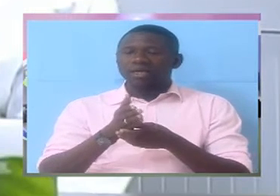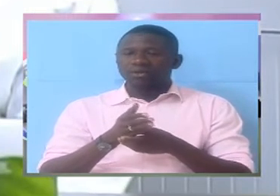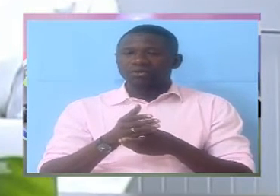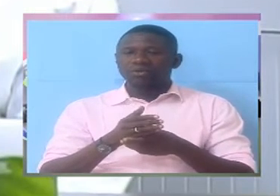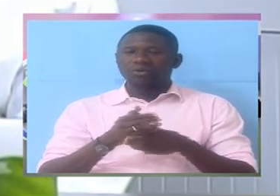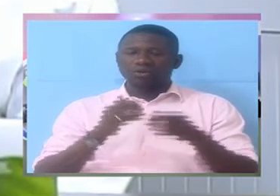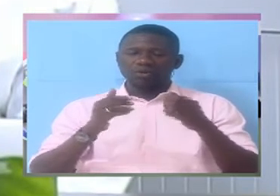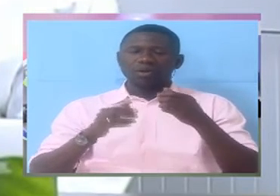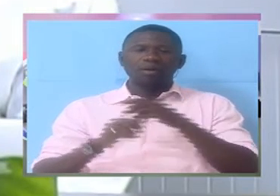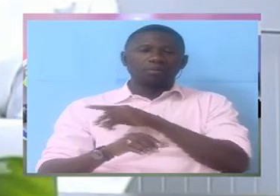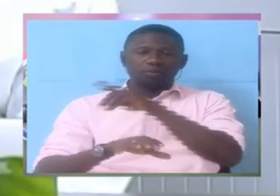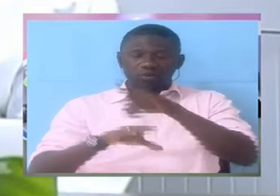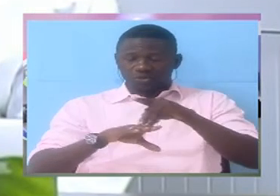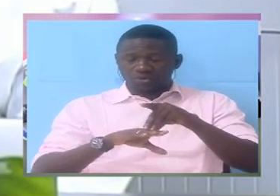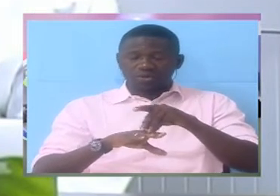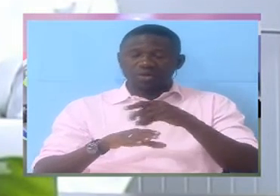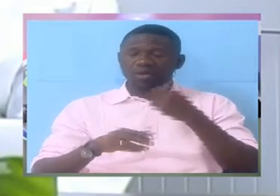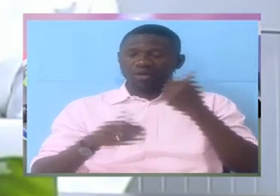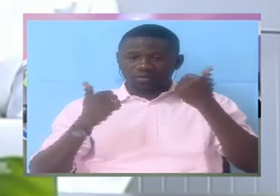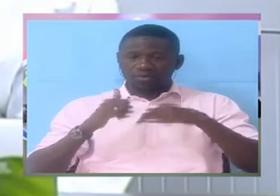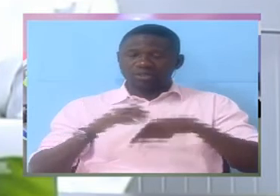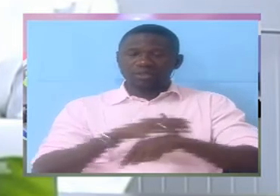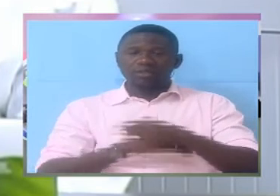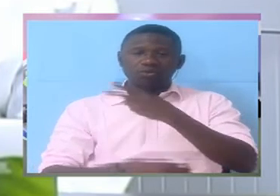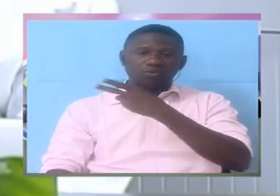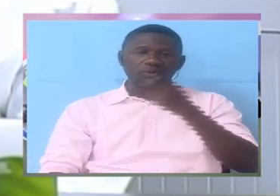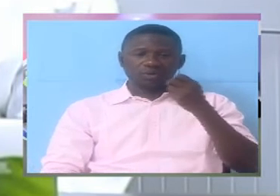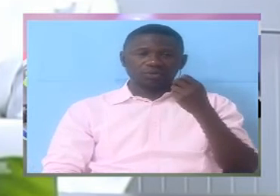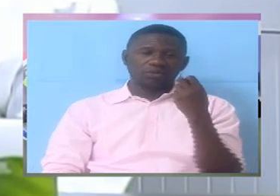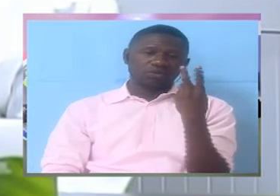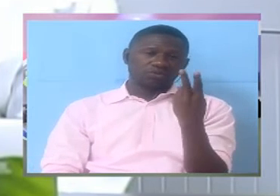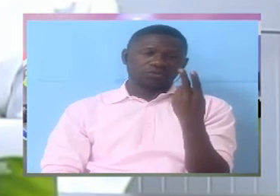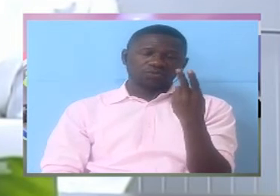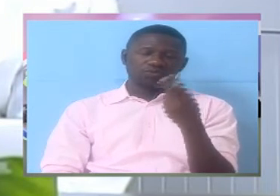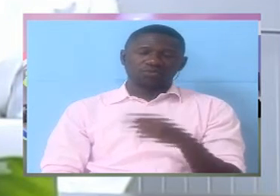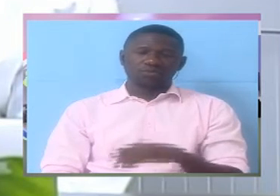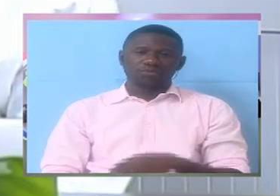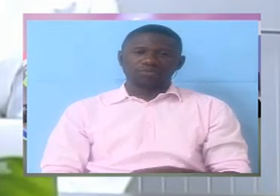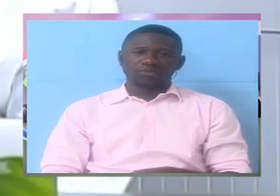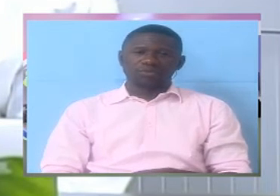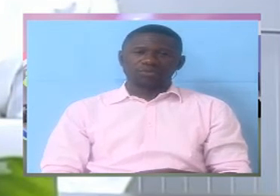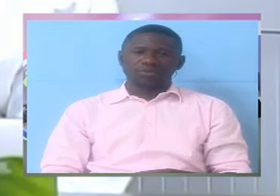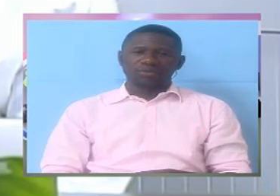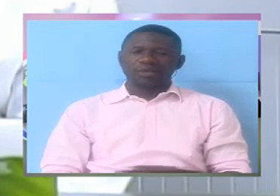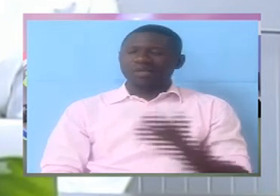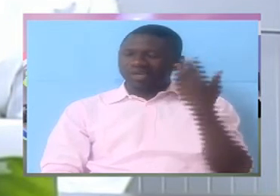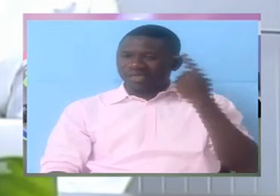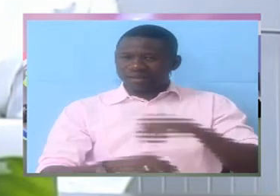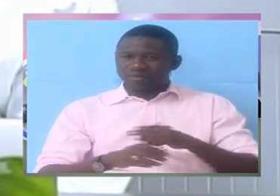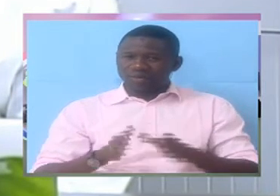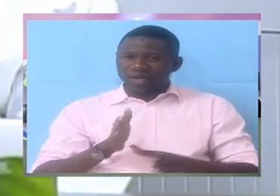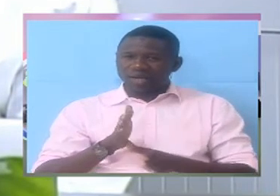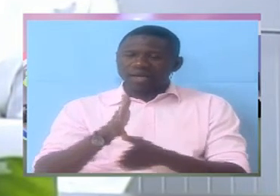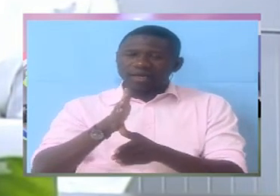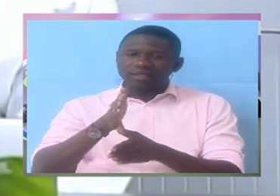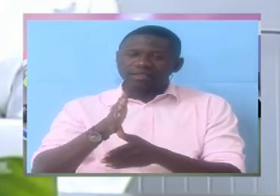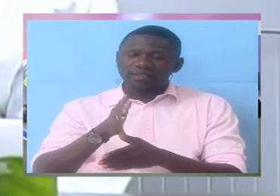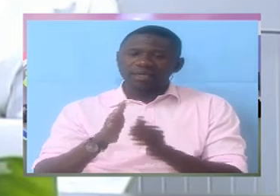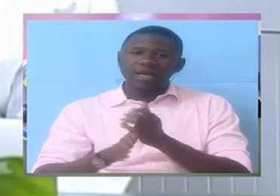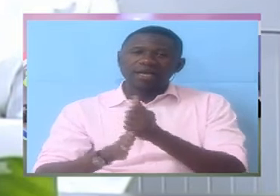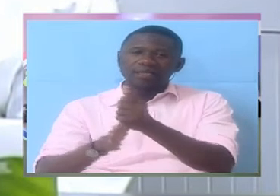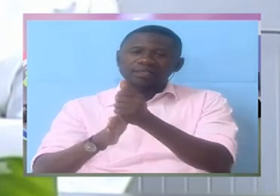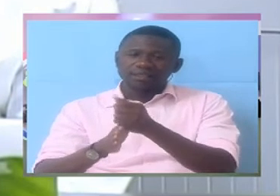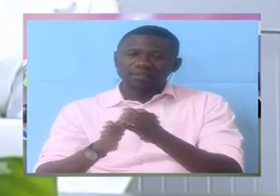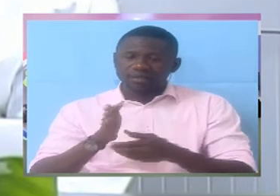Were you not acting director? For a commander Karafari Bulenba. Of counterintelligence at the time. Counterintelligence Bundala.